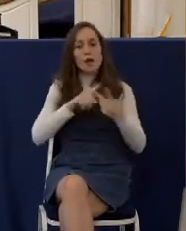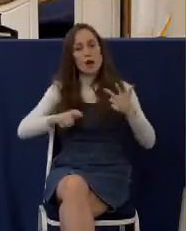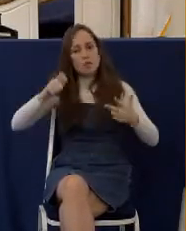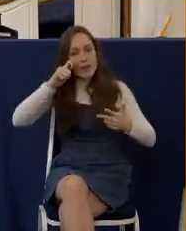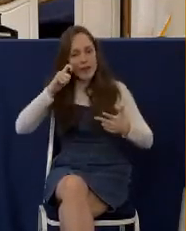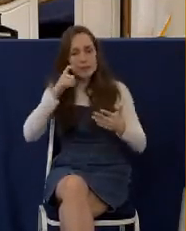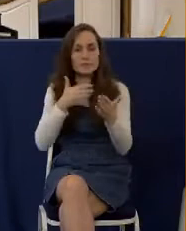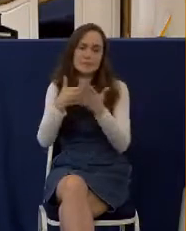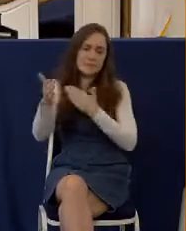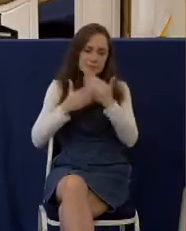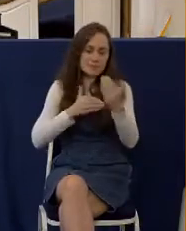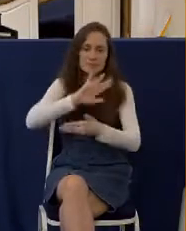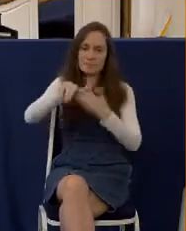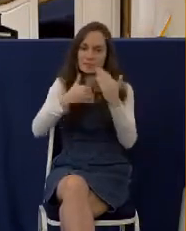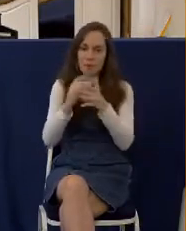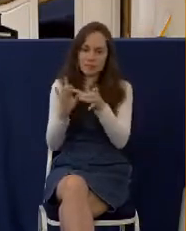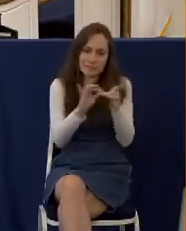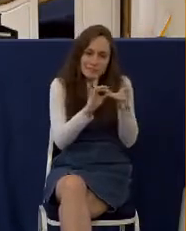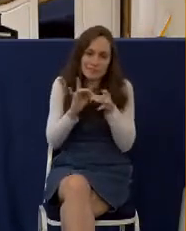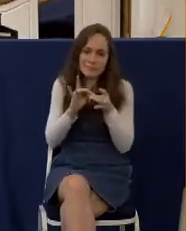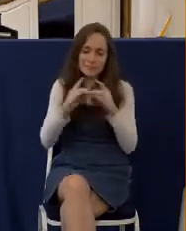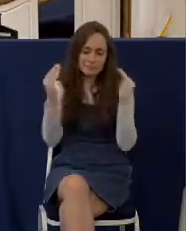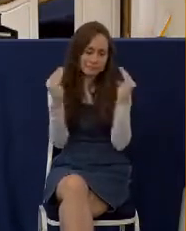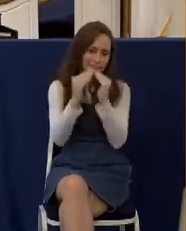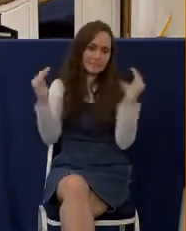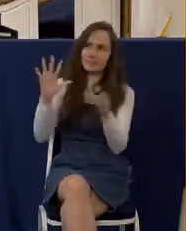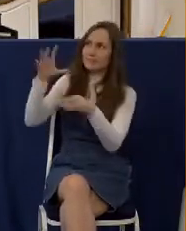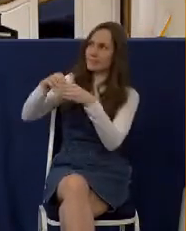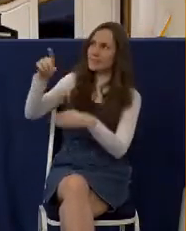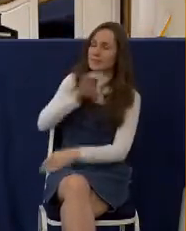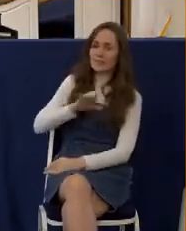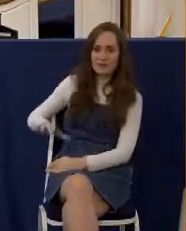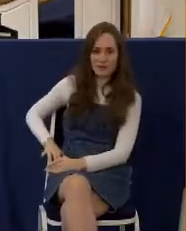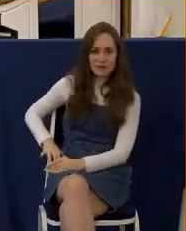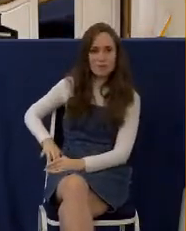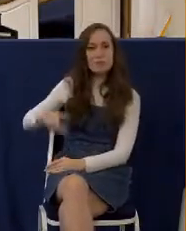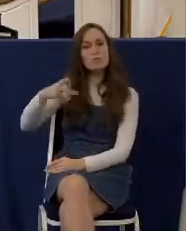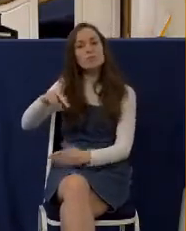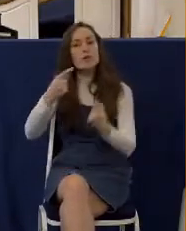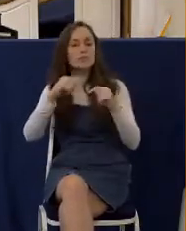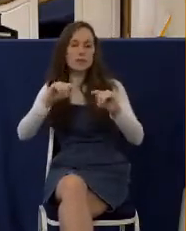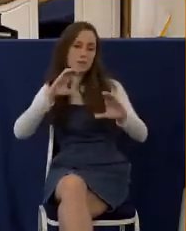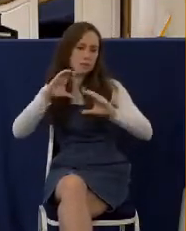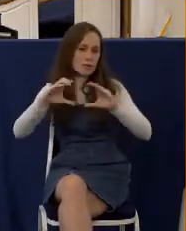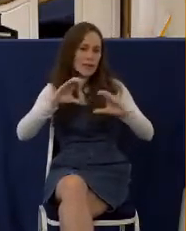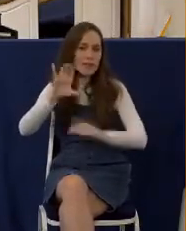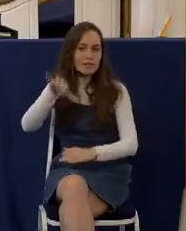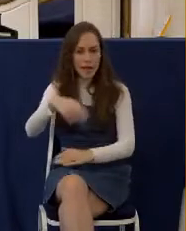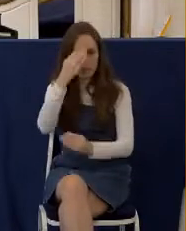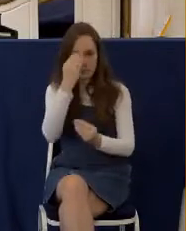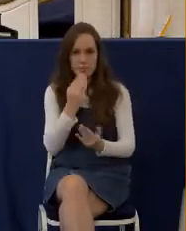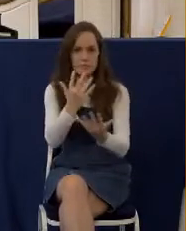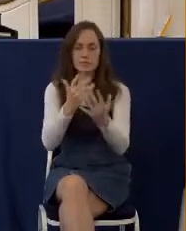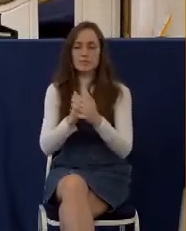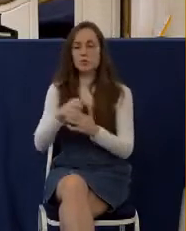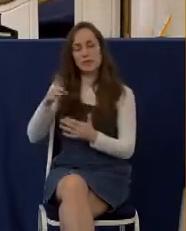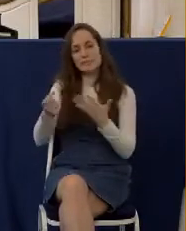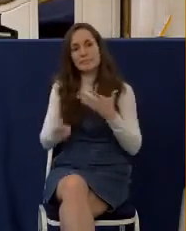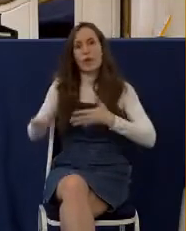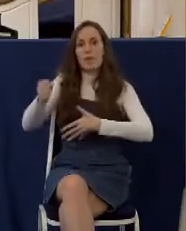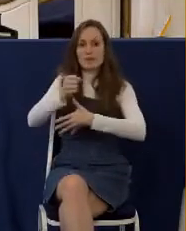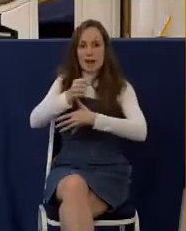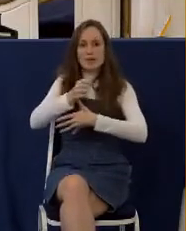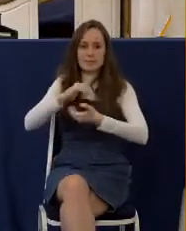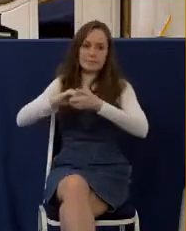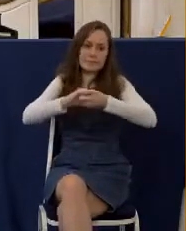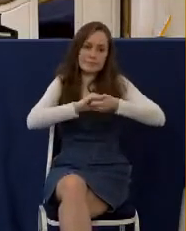really communicate that message with this collection. So he made it a priority. And in Galatians 2:10, it